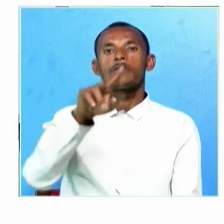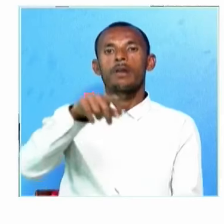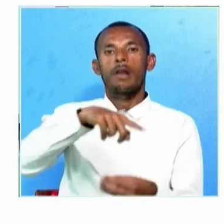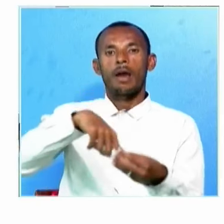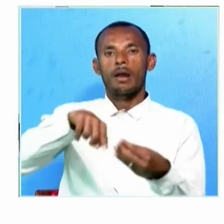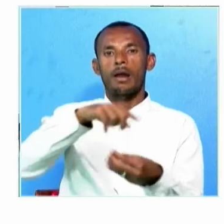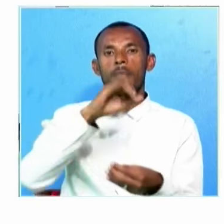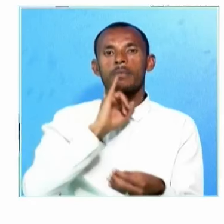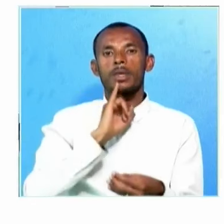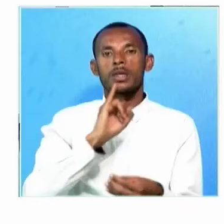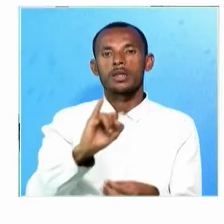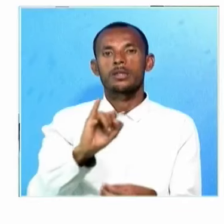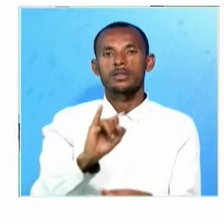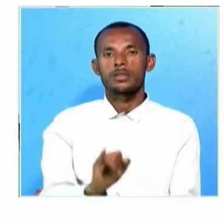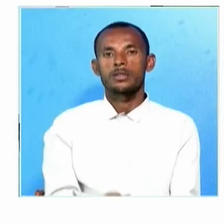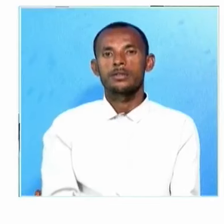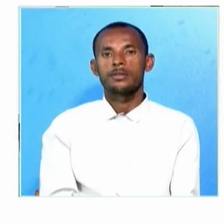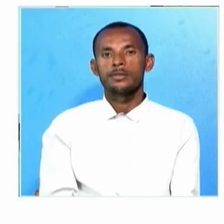is